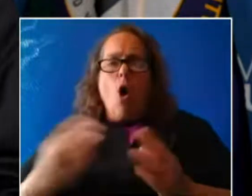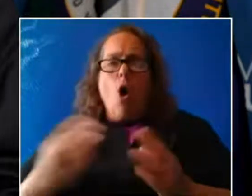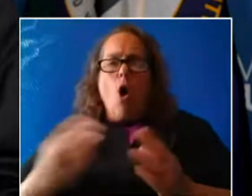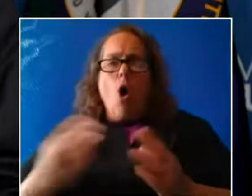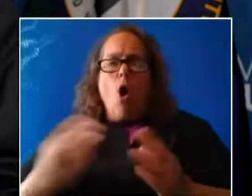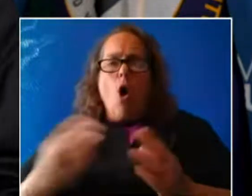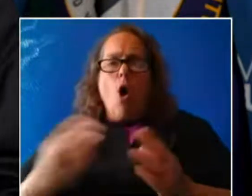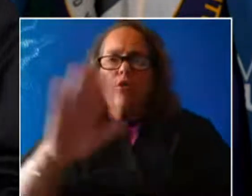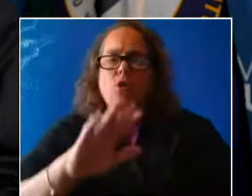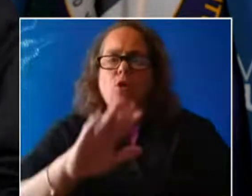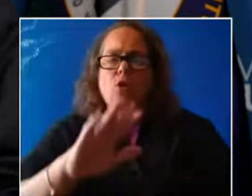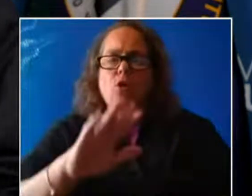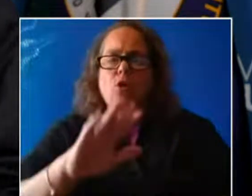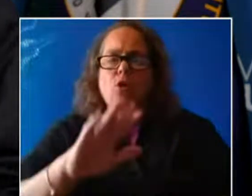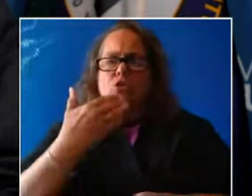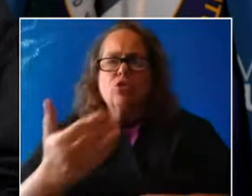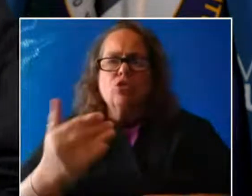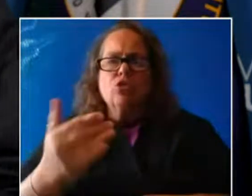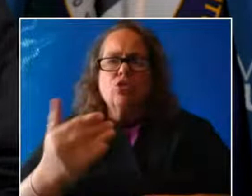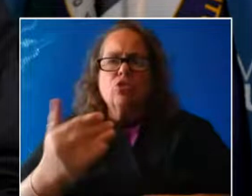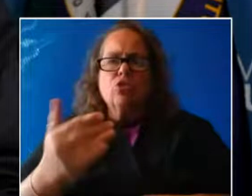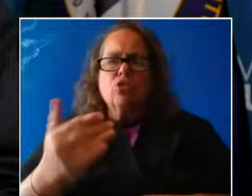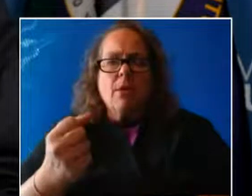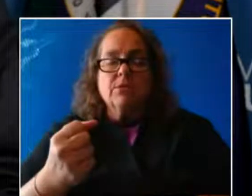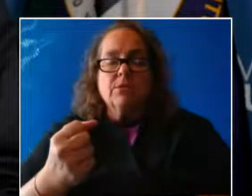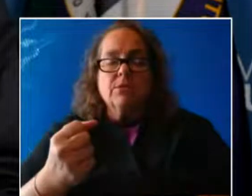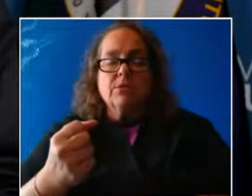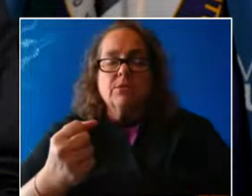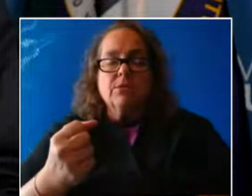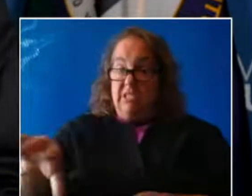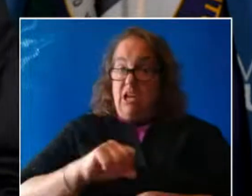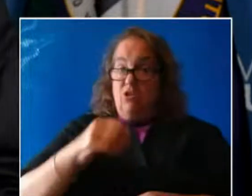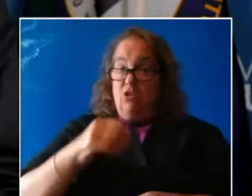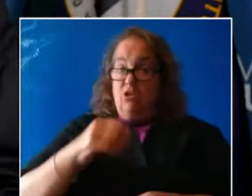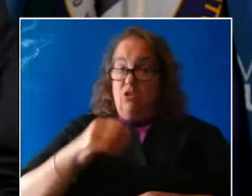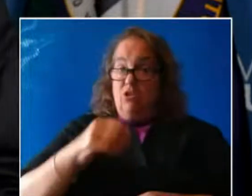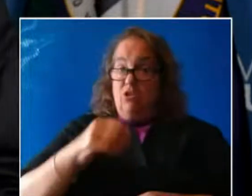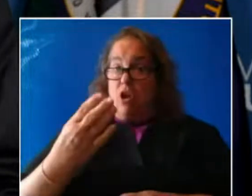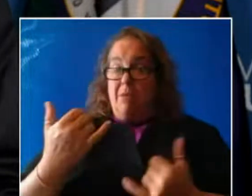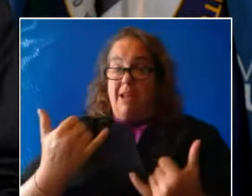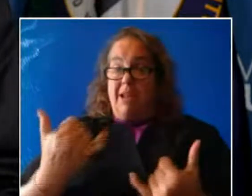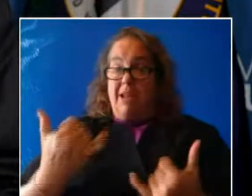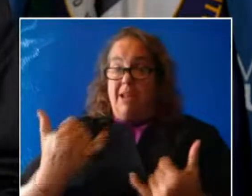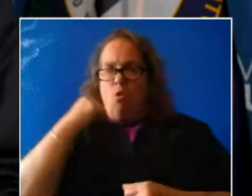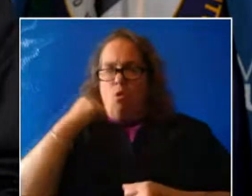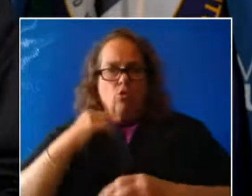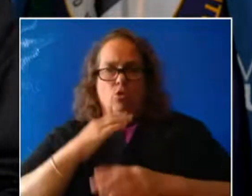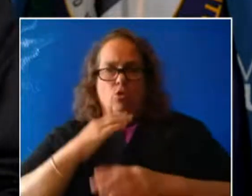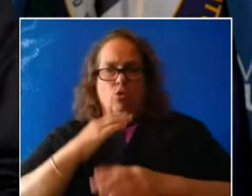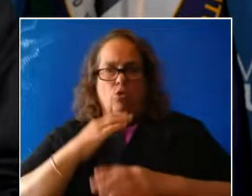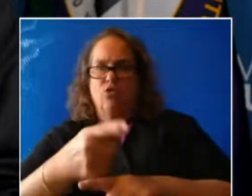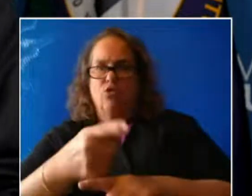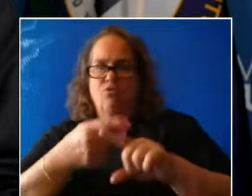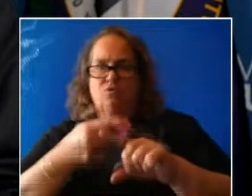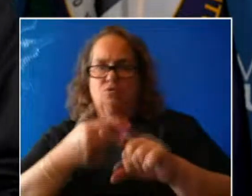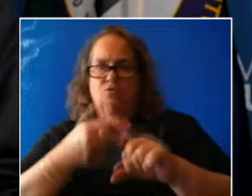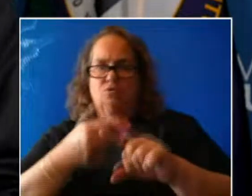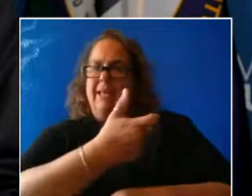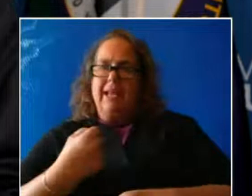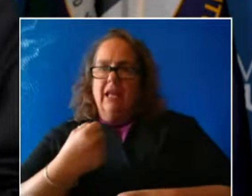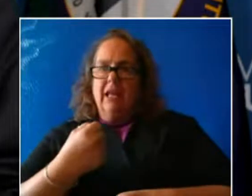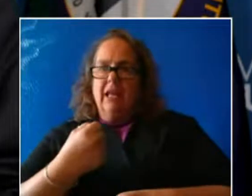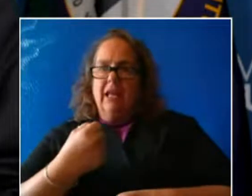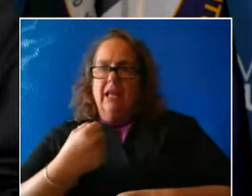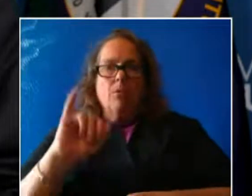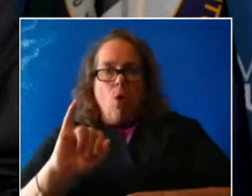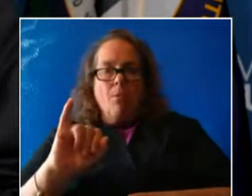a good job right now will not prevent you from claiming the unemployment that you would rightfully qualify